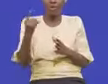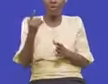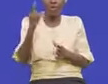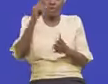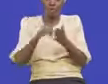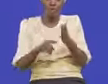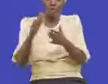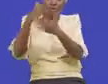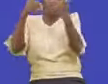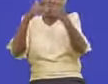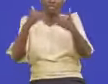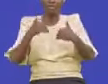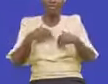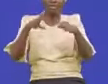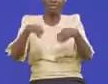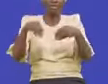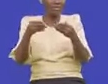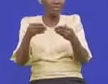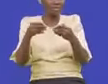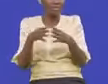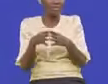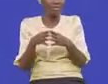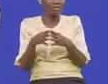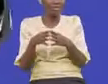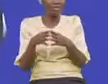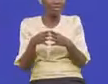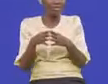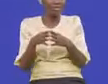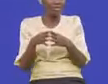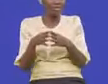Ma yi ave wɔ nu yi ke dziƒo la tia na.